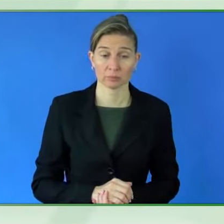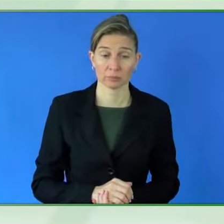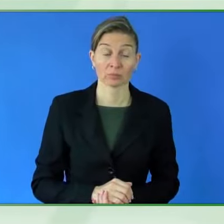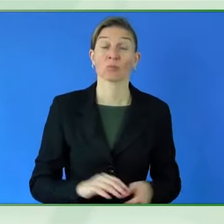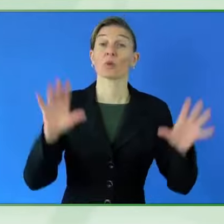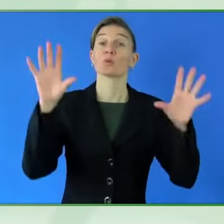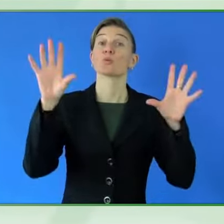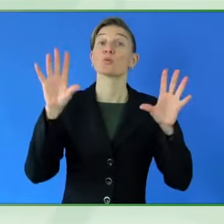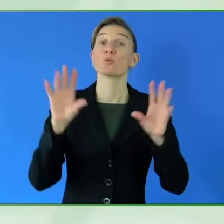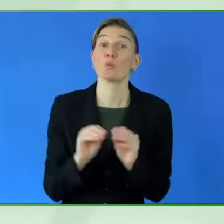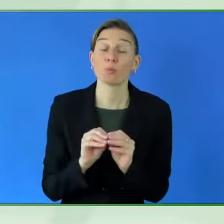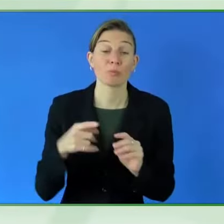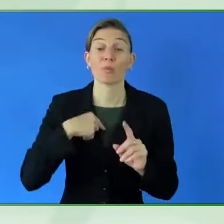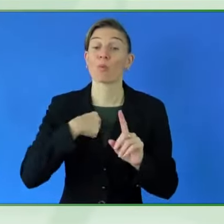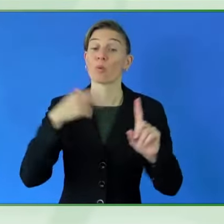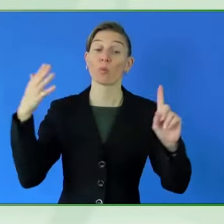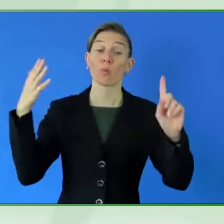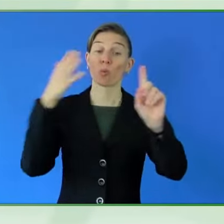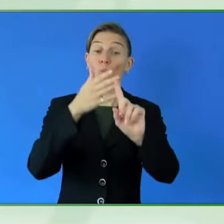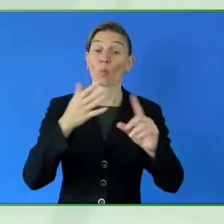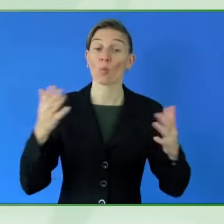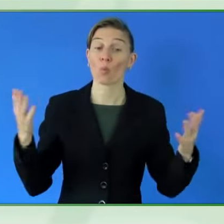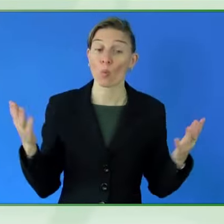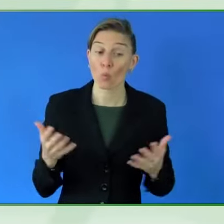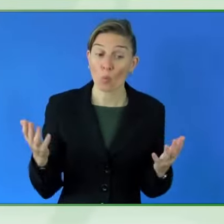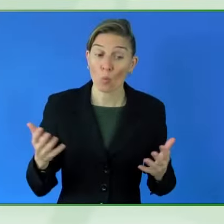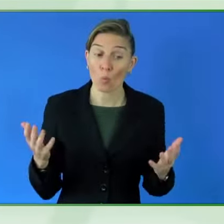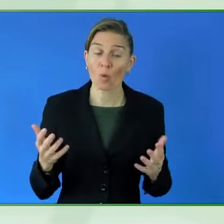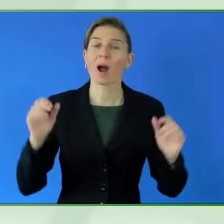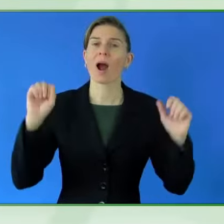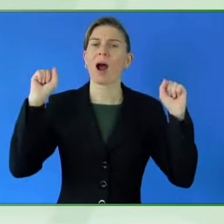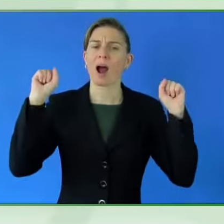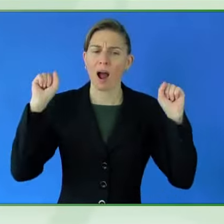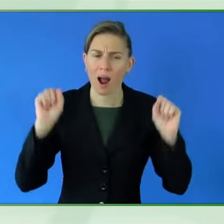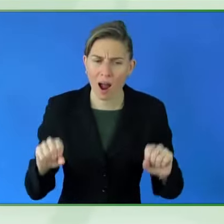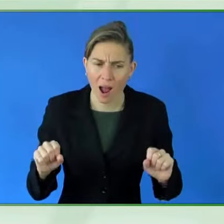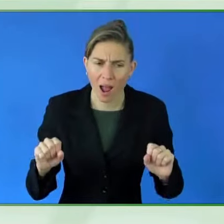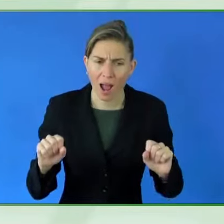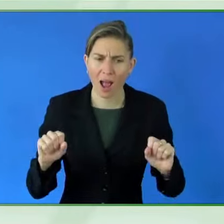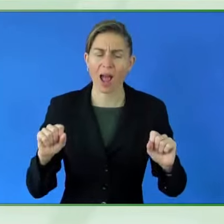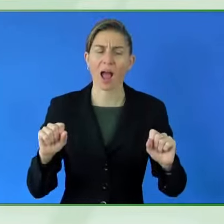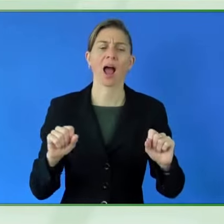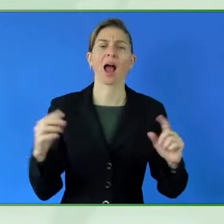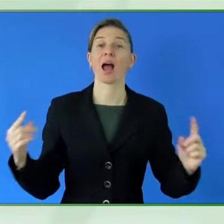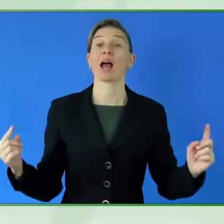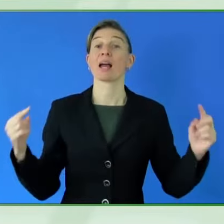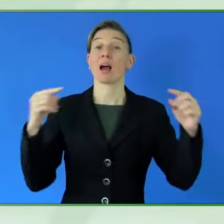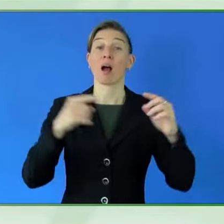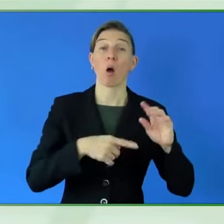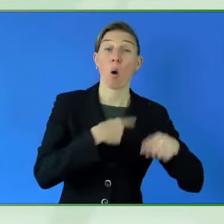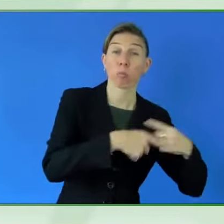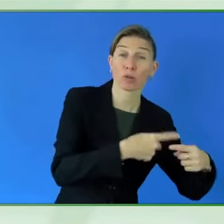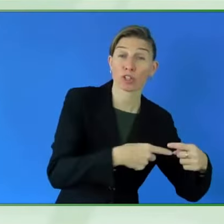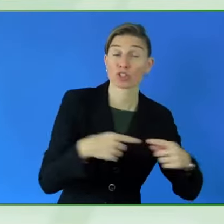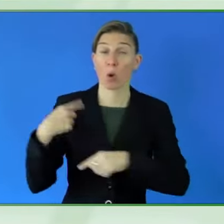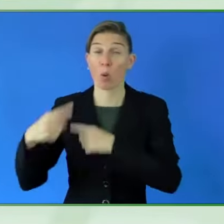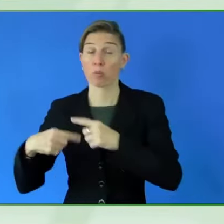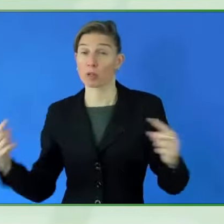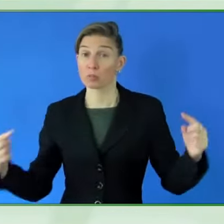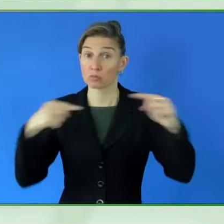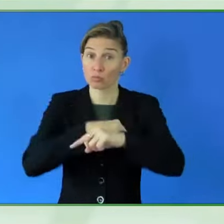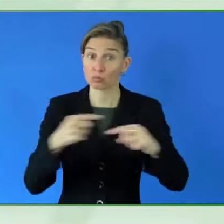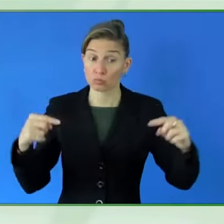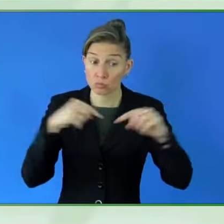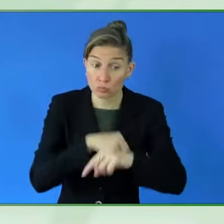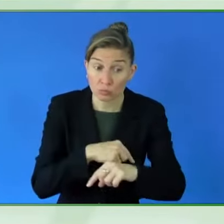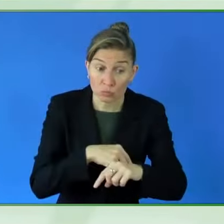mission is to enable interoperability in mobility and transportation systems because we identify interests that are shared